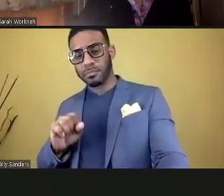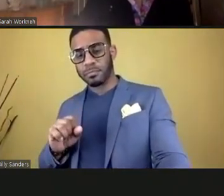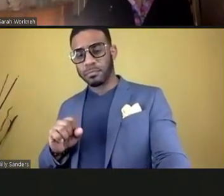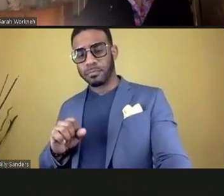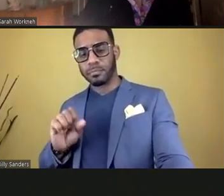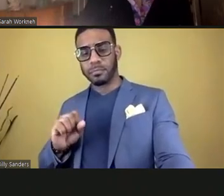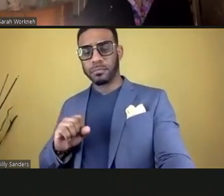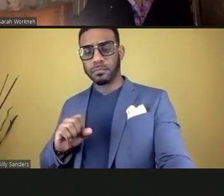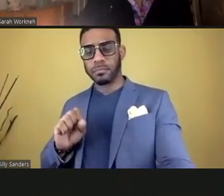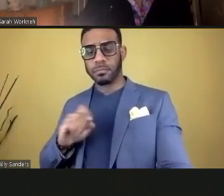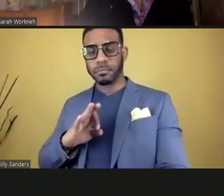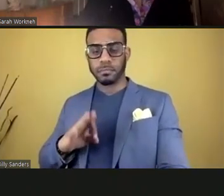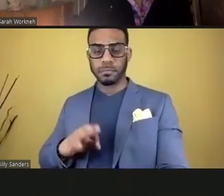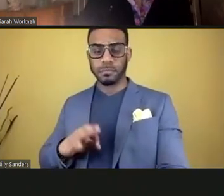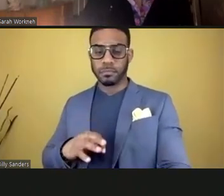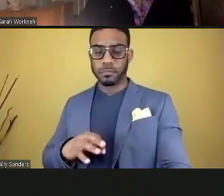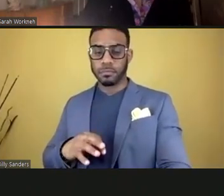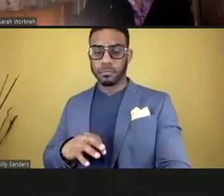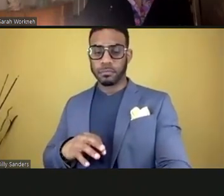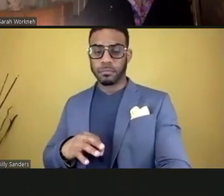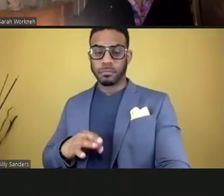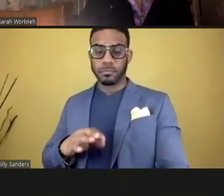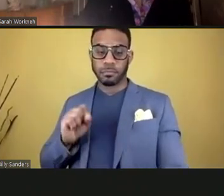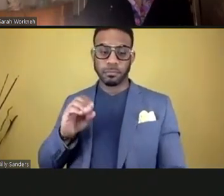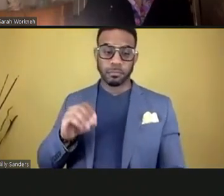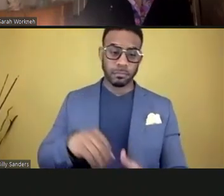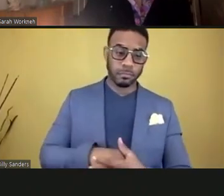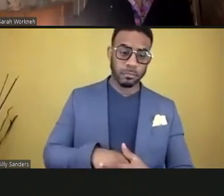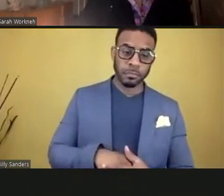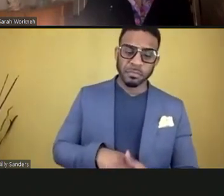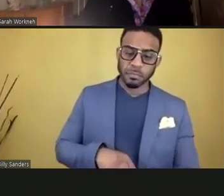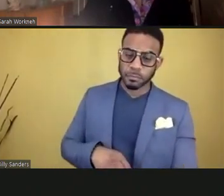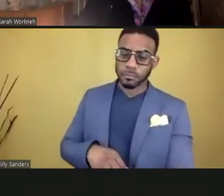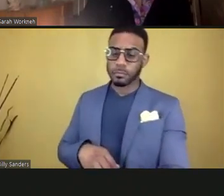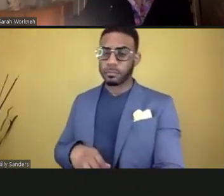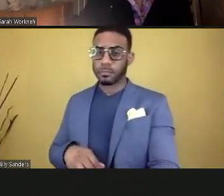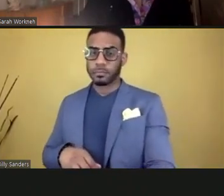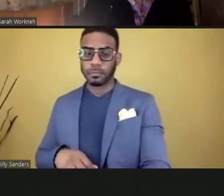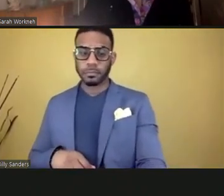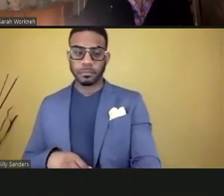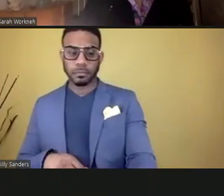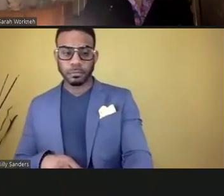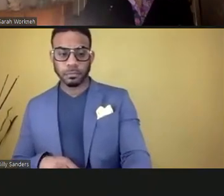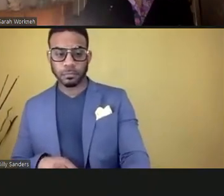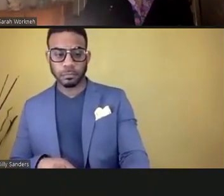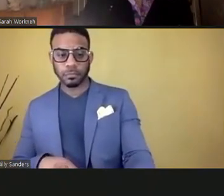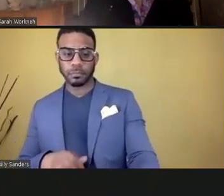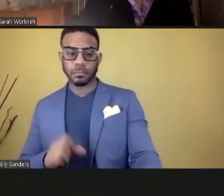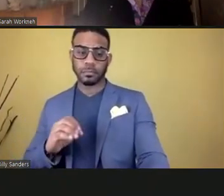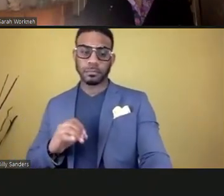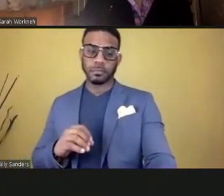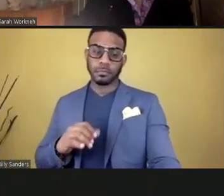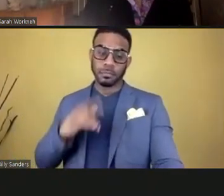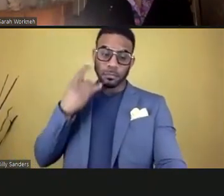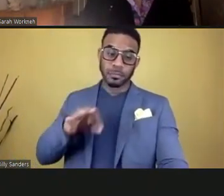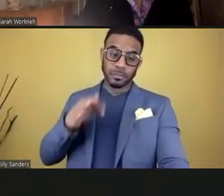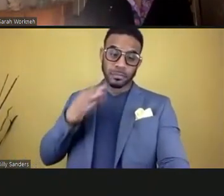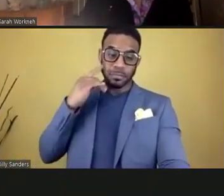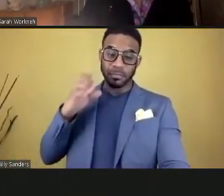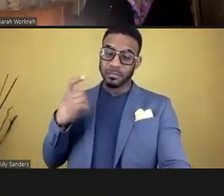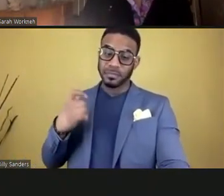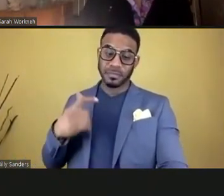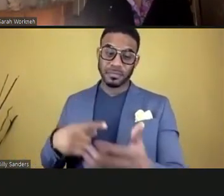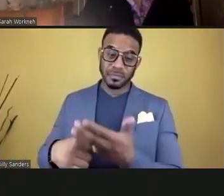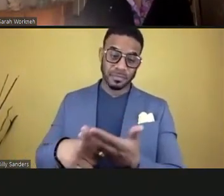staff. And so also things like unionizing staff is really important, which I know is a big conversation